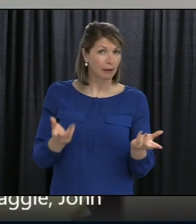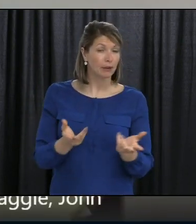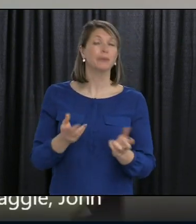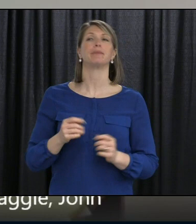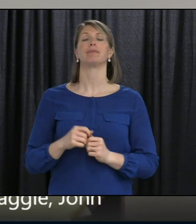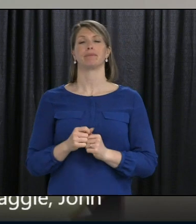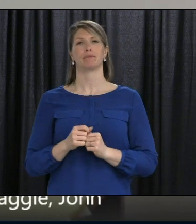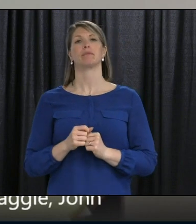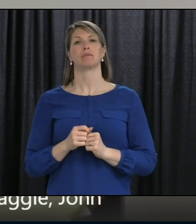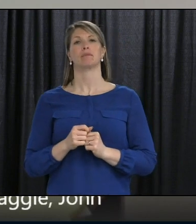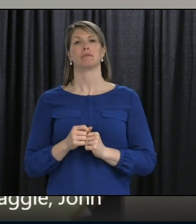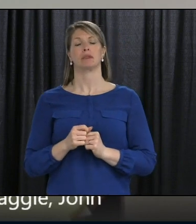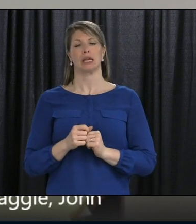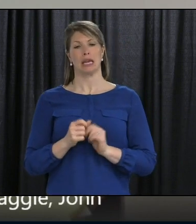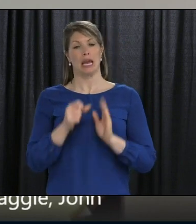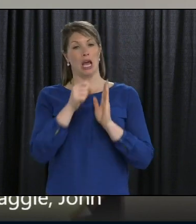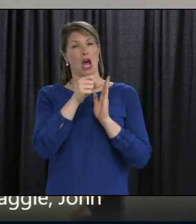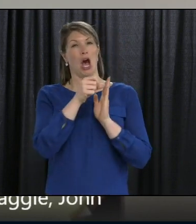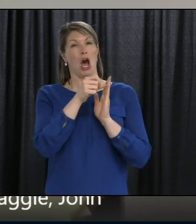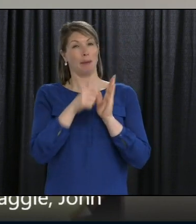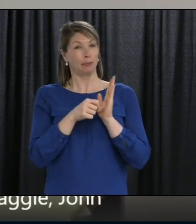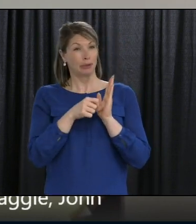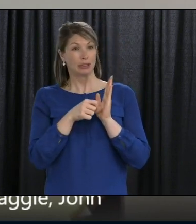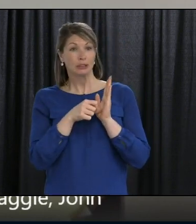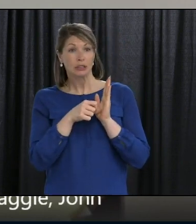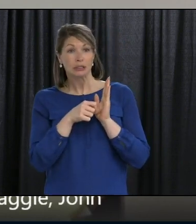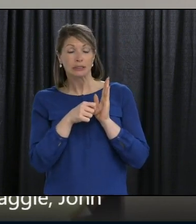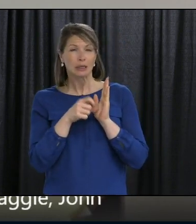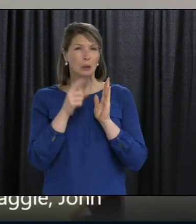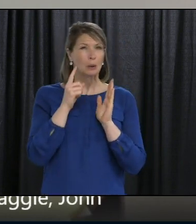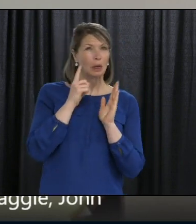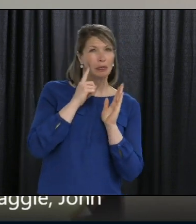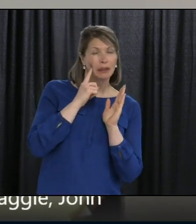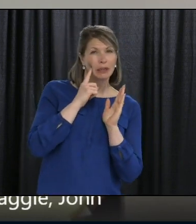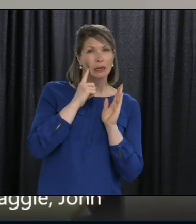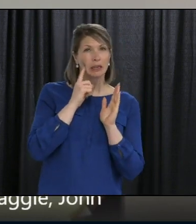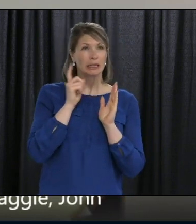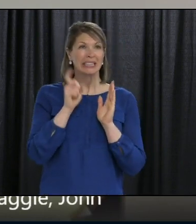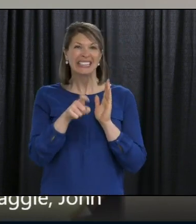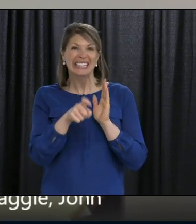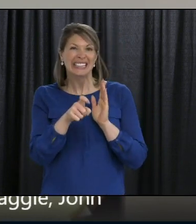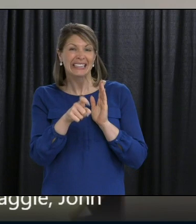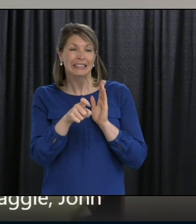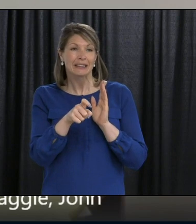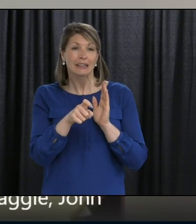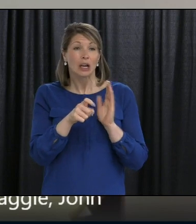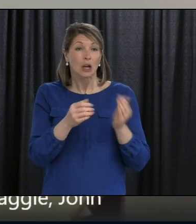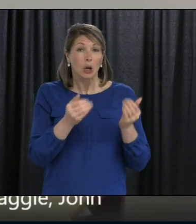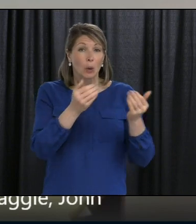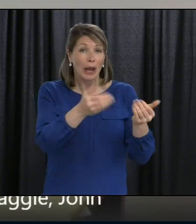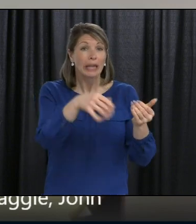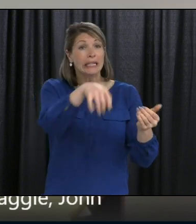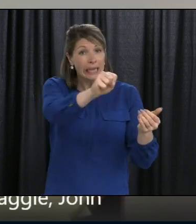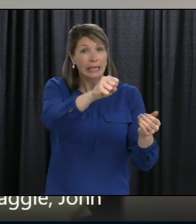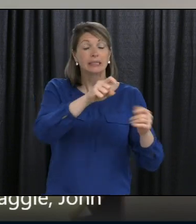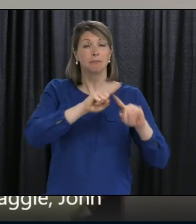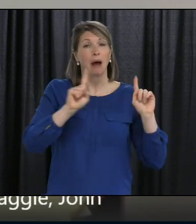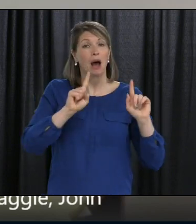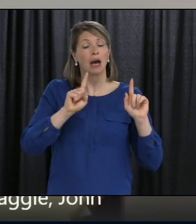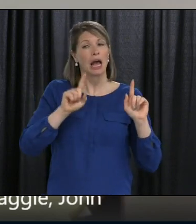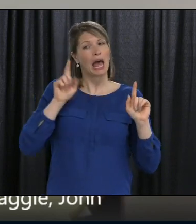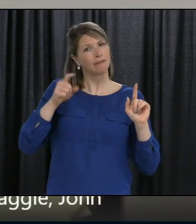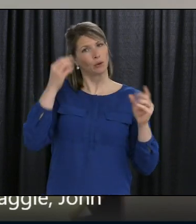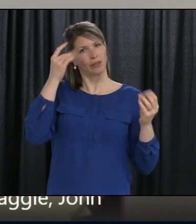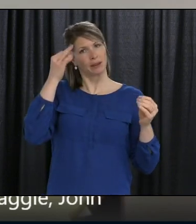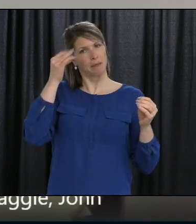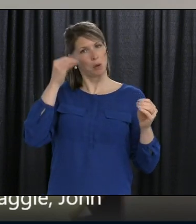is not actually where you think it is. The brake is around the availability of PPE and the availability